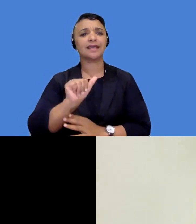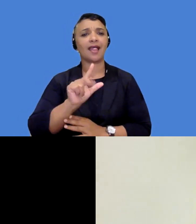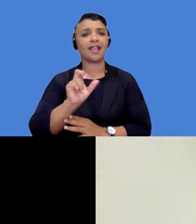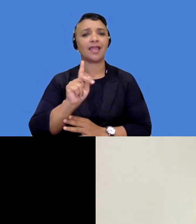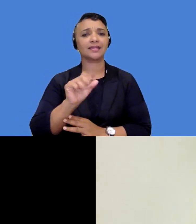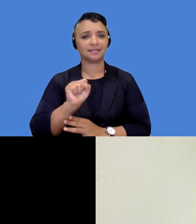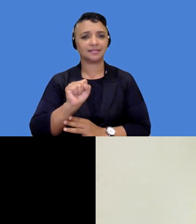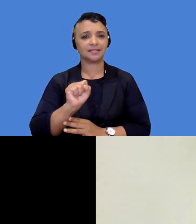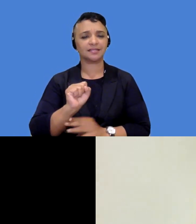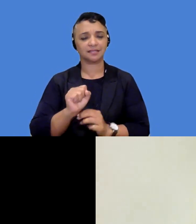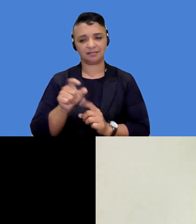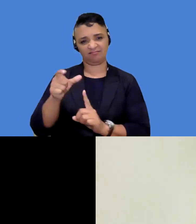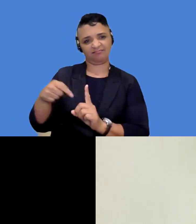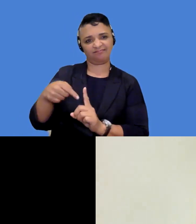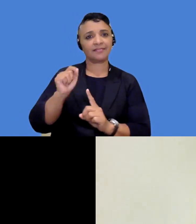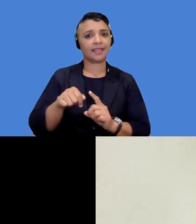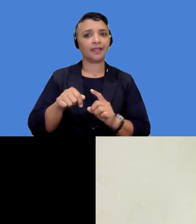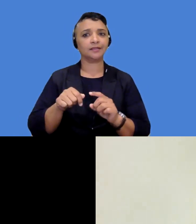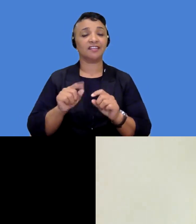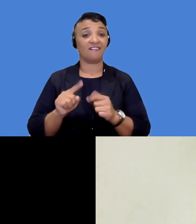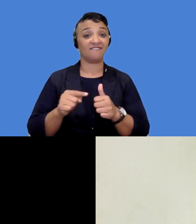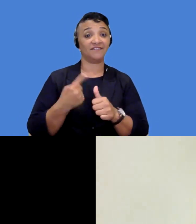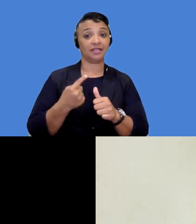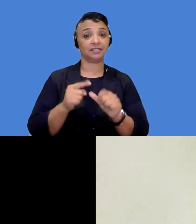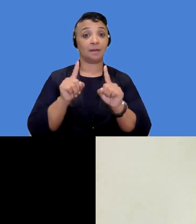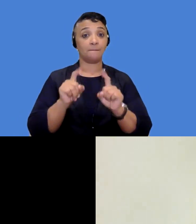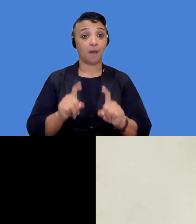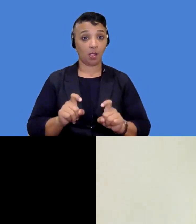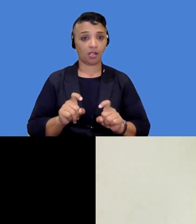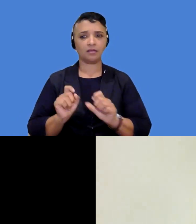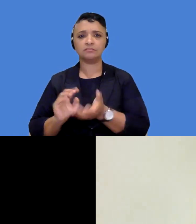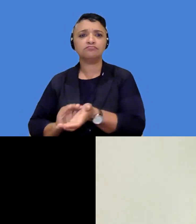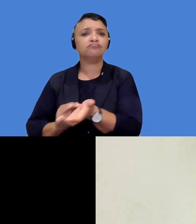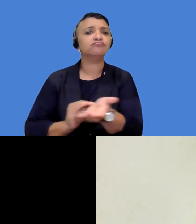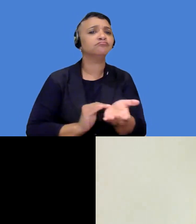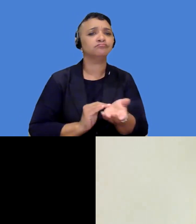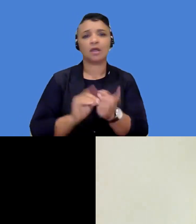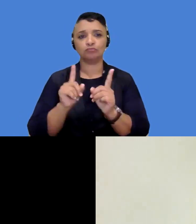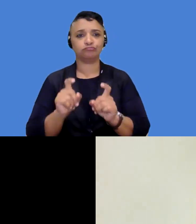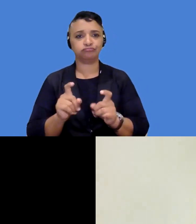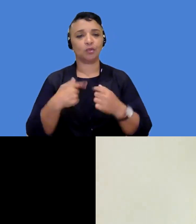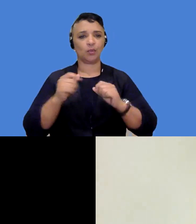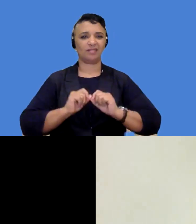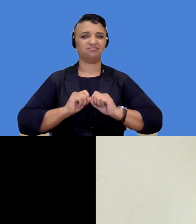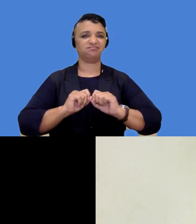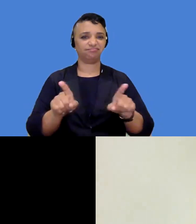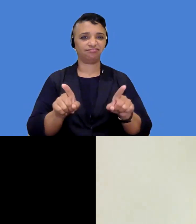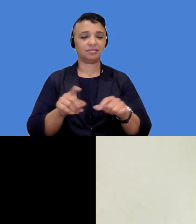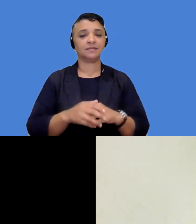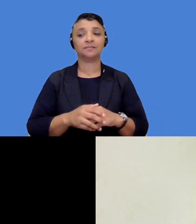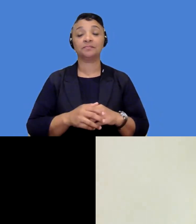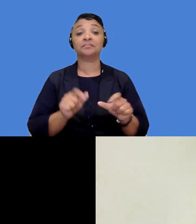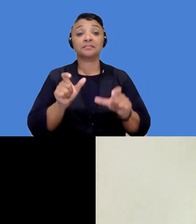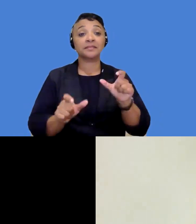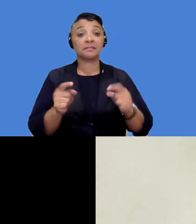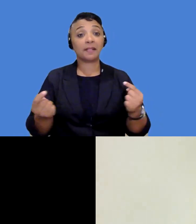please run the first poll question that we would love for our participants,